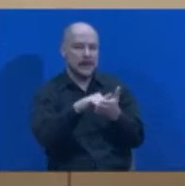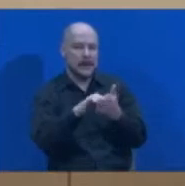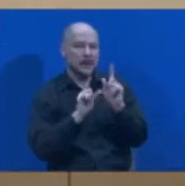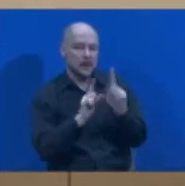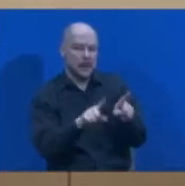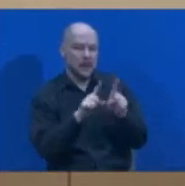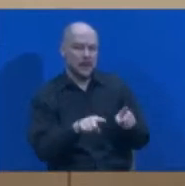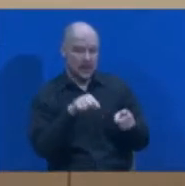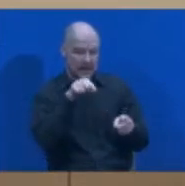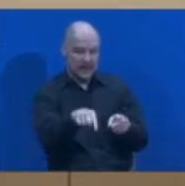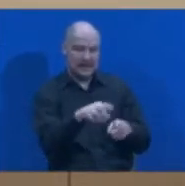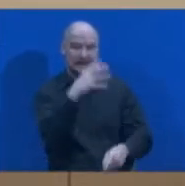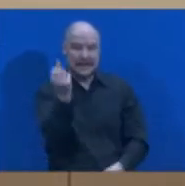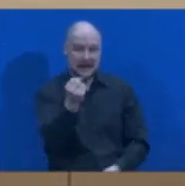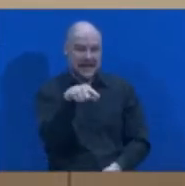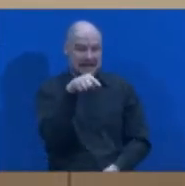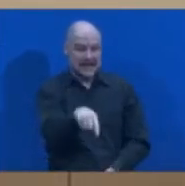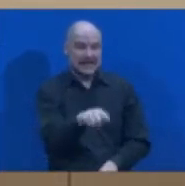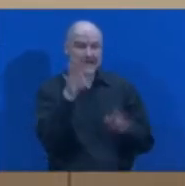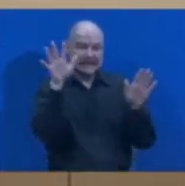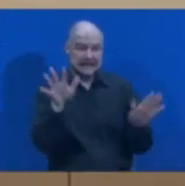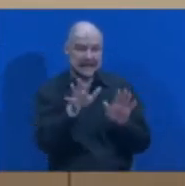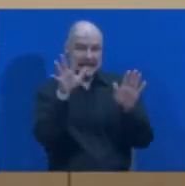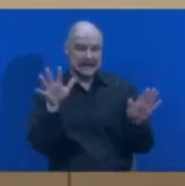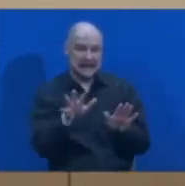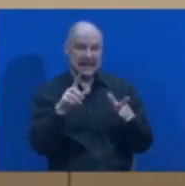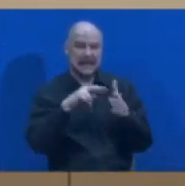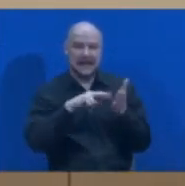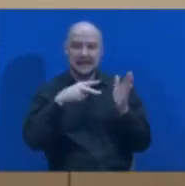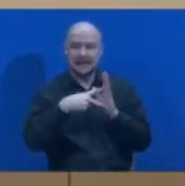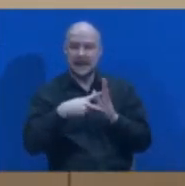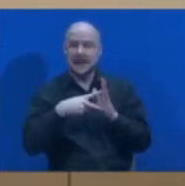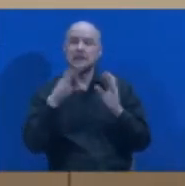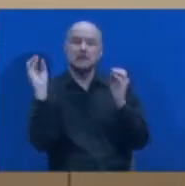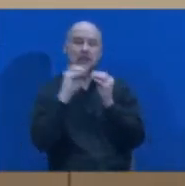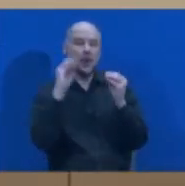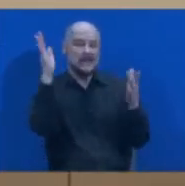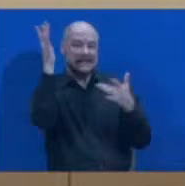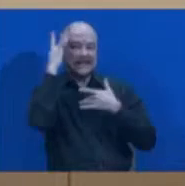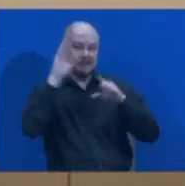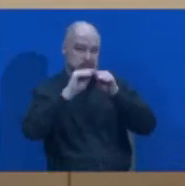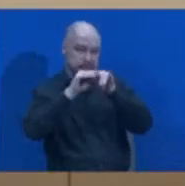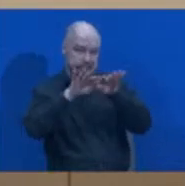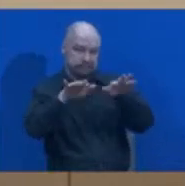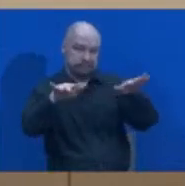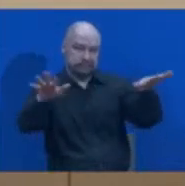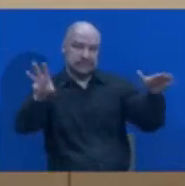as this weekend, and then possibly seeing a flare-up in cases 6 weeks from now?